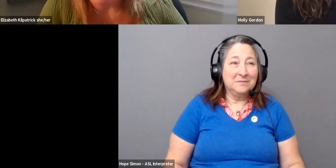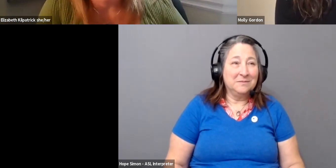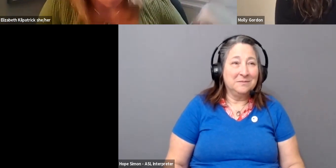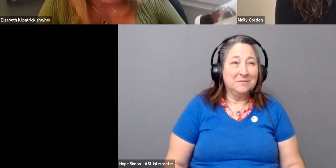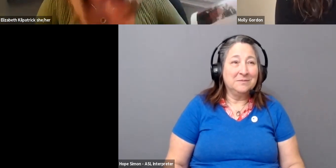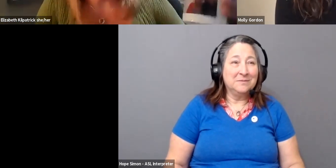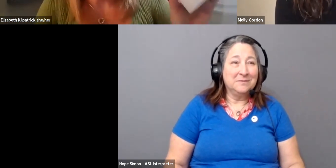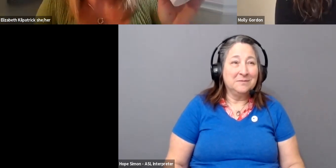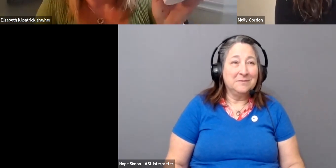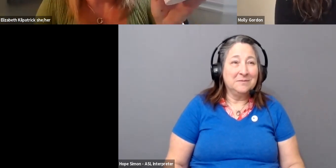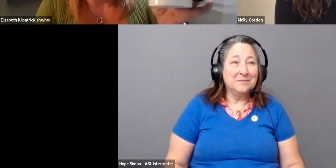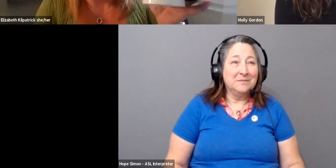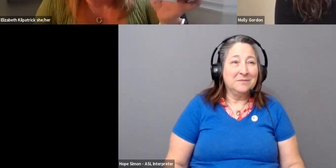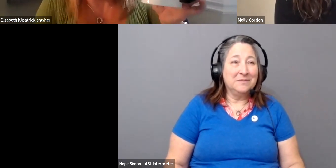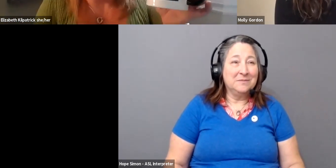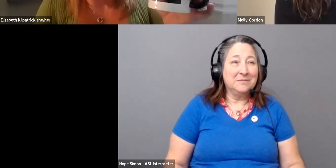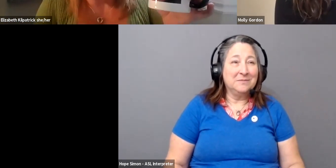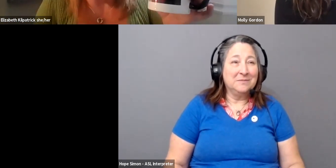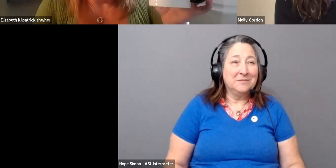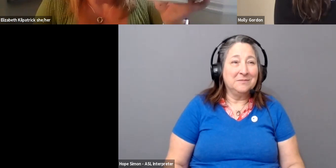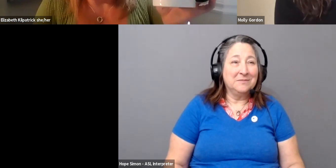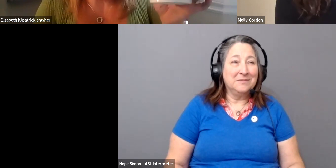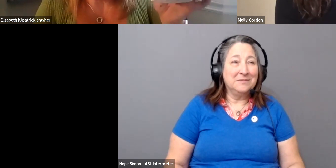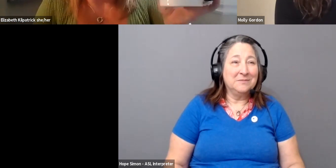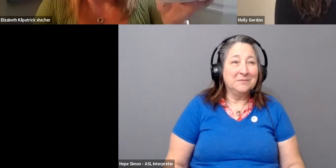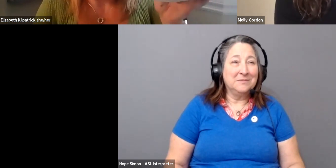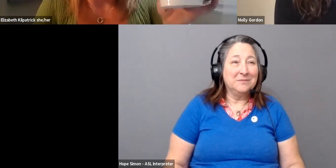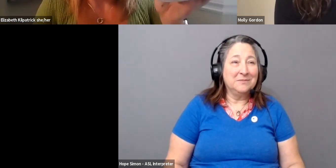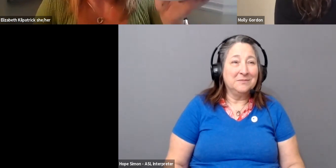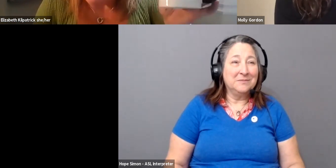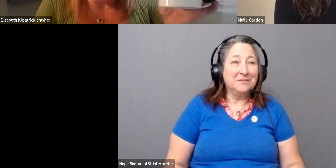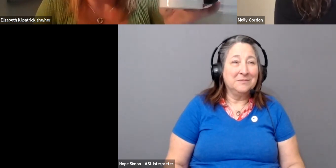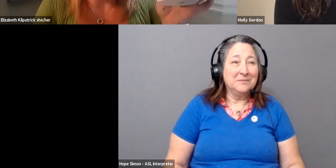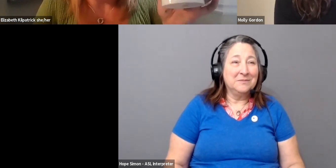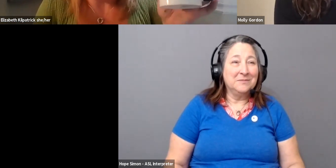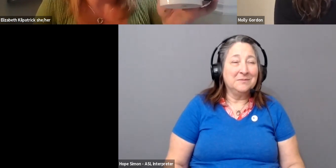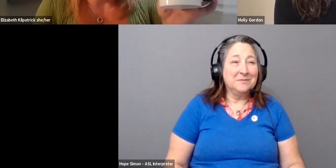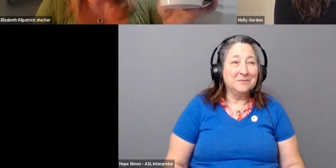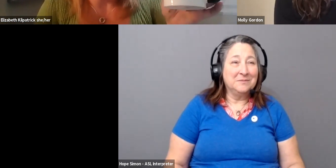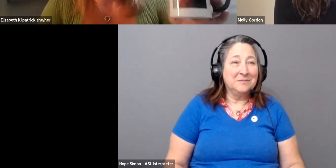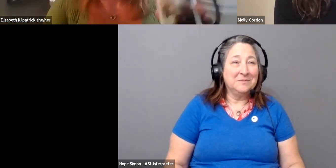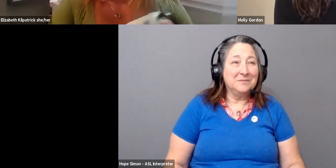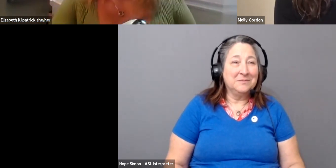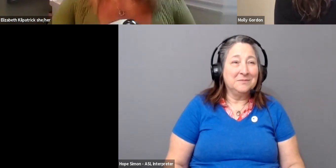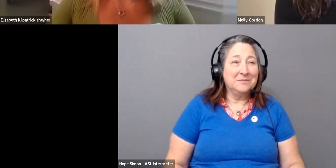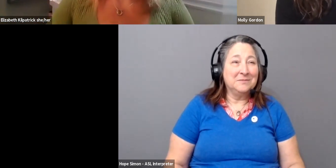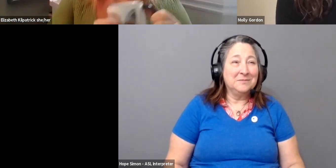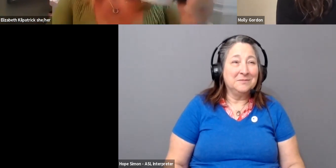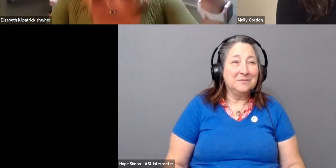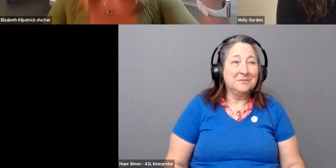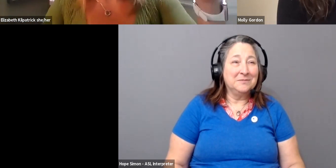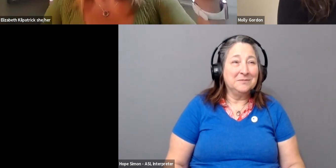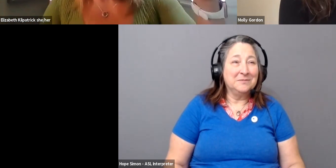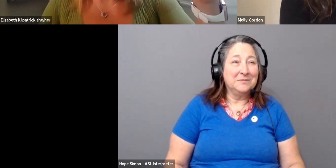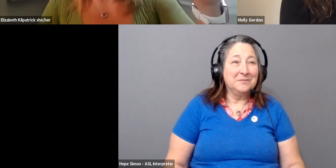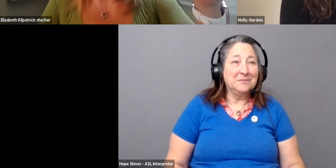find something, this was the only thing that I could find, which was a very strange mug that my ex-boyfriend's parents sent me for Christmas one